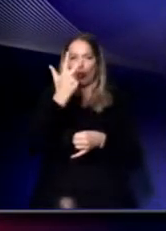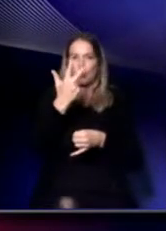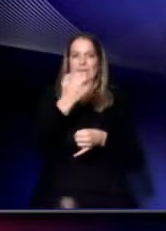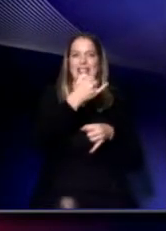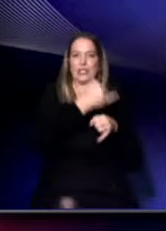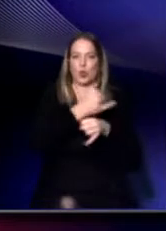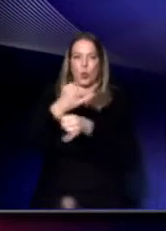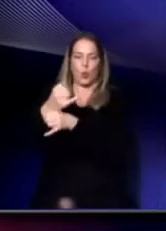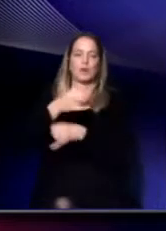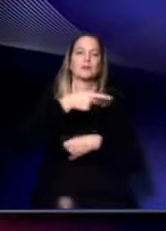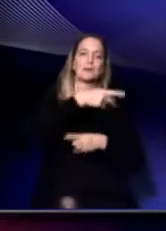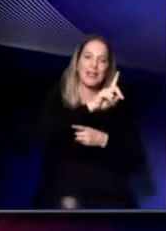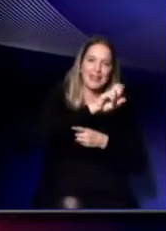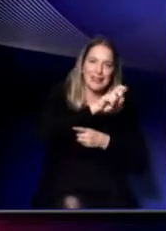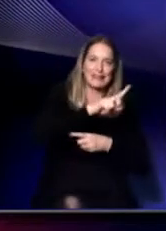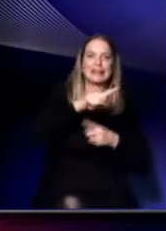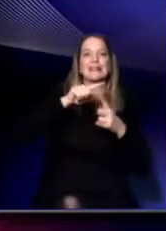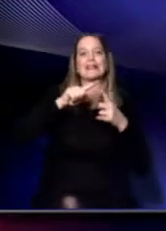Thank you.